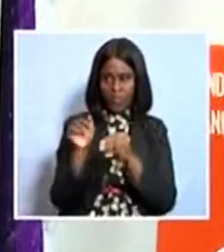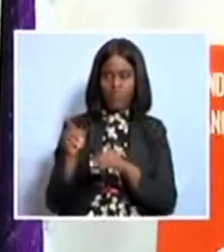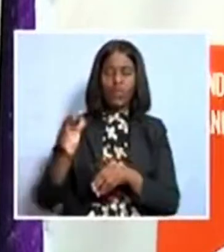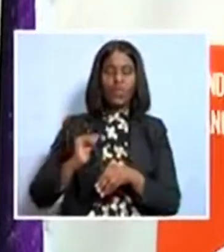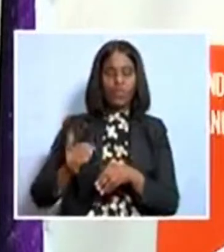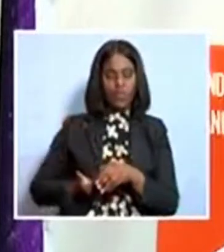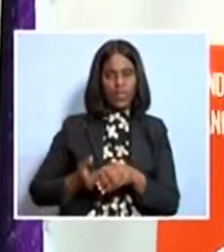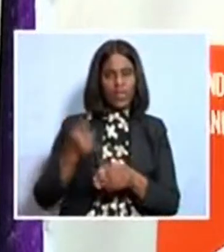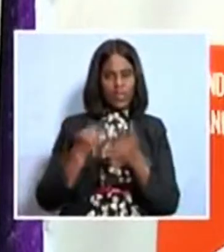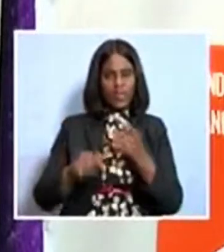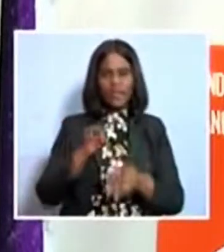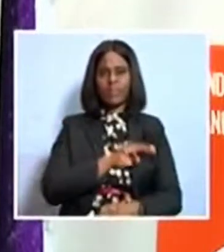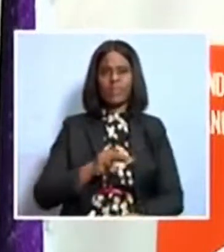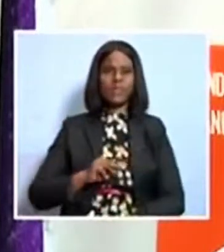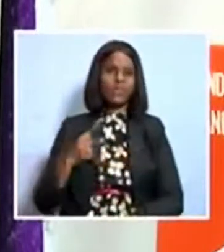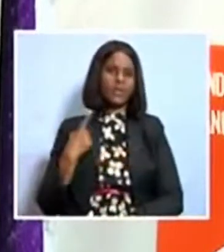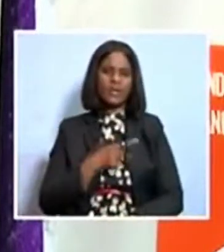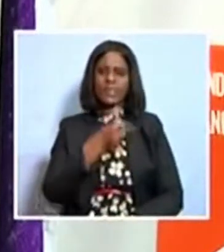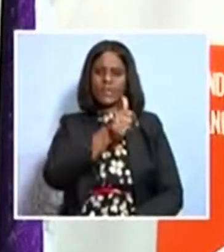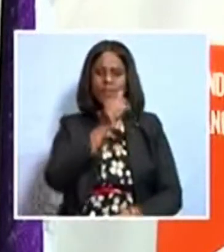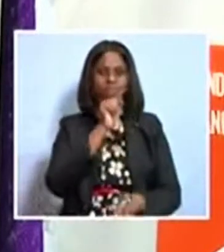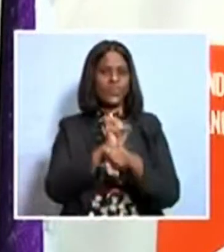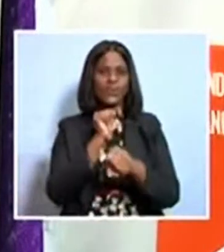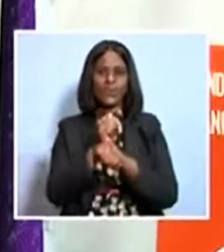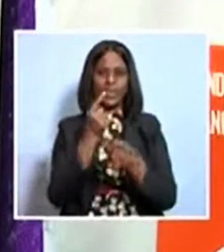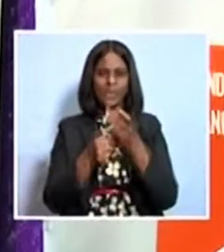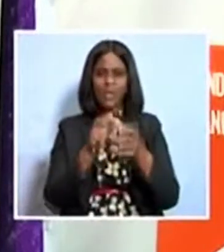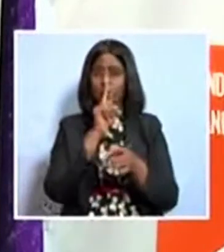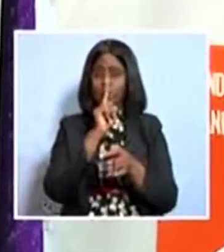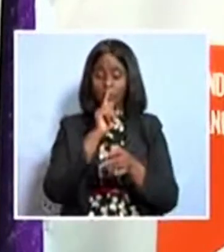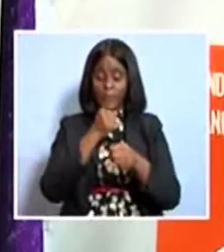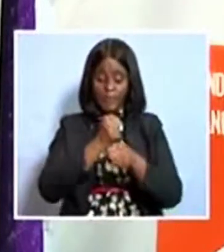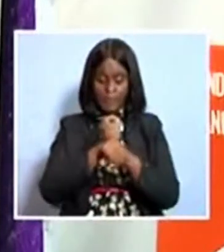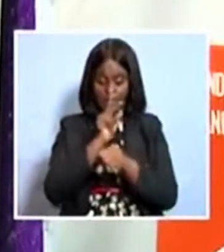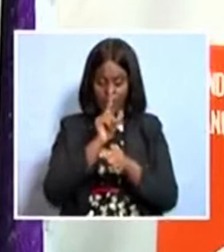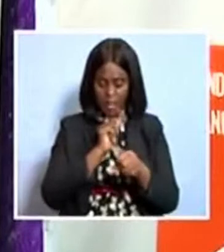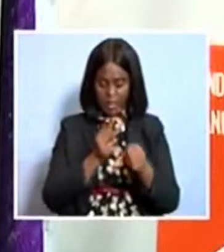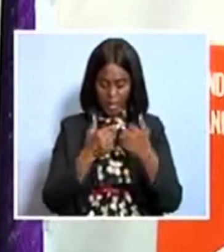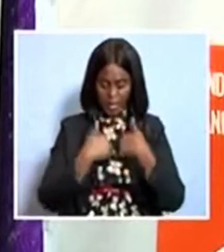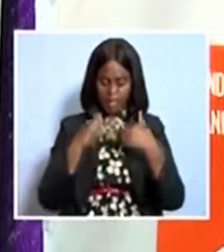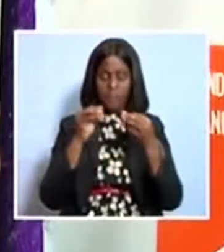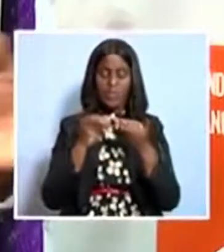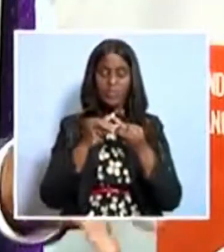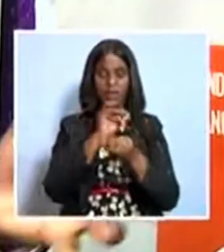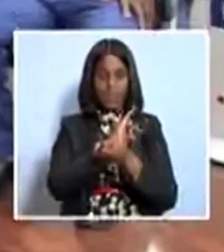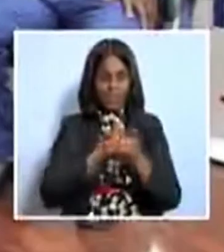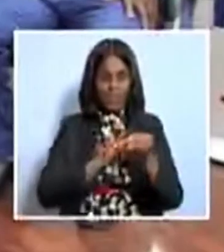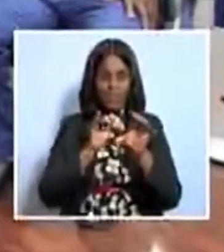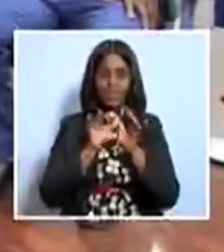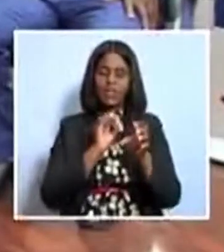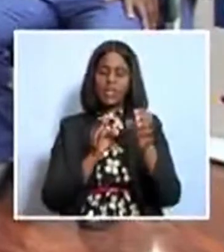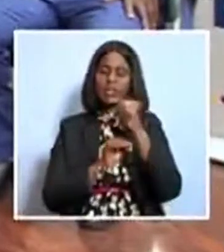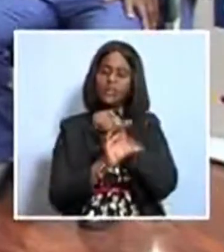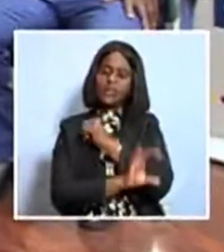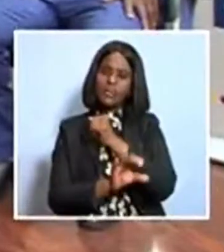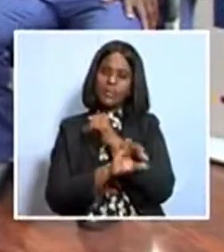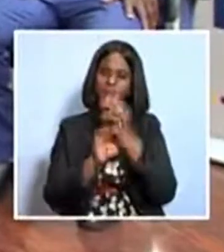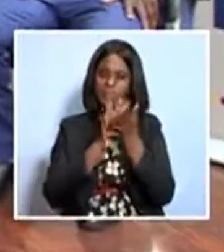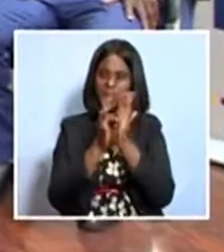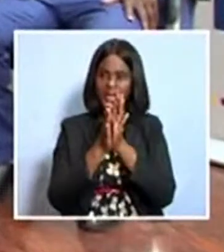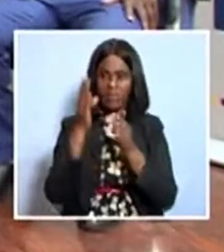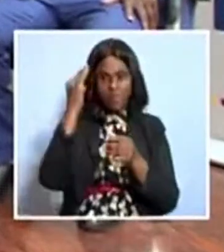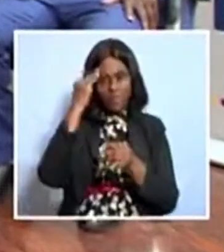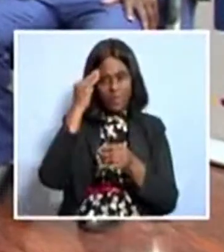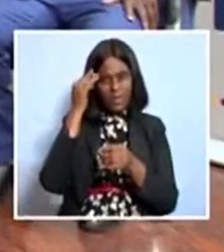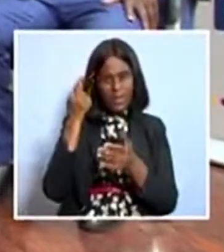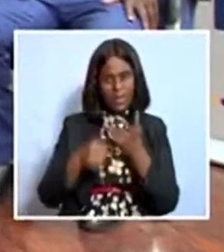should members of parliament do to make sure that we have more industries in our country to realize what UNIDO is talking about, or